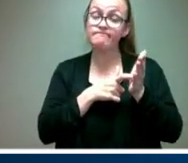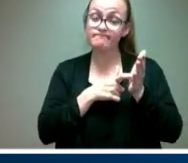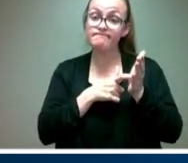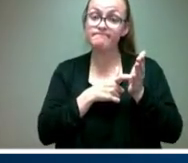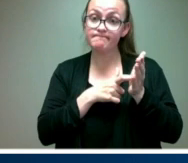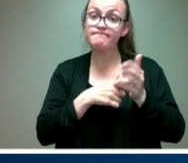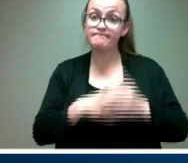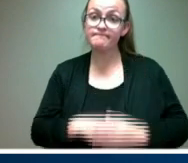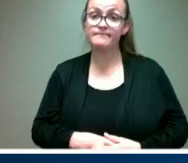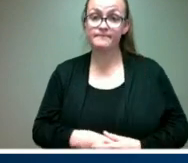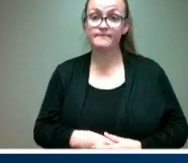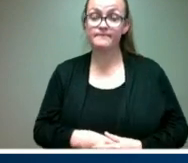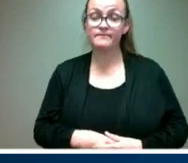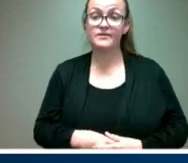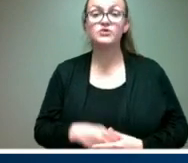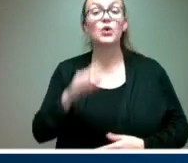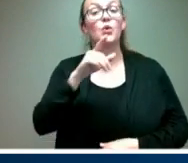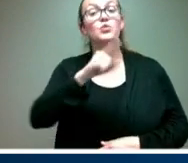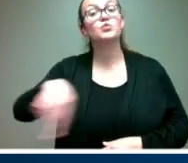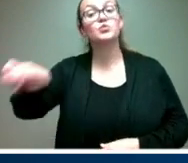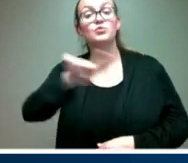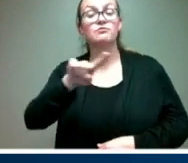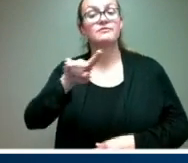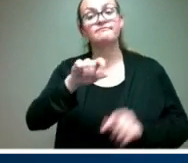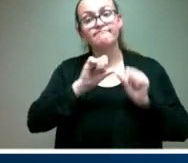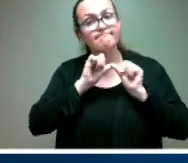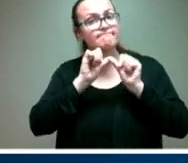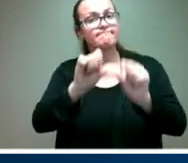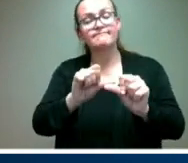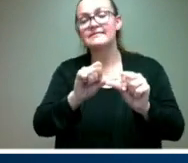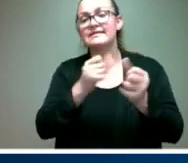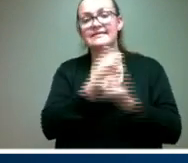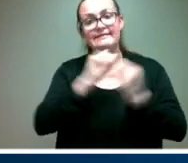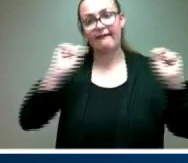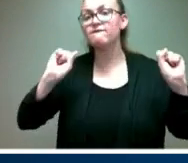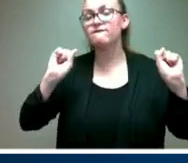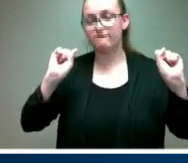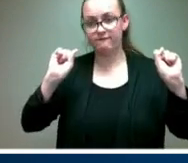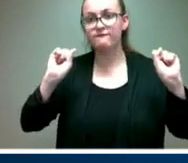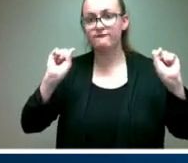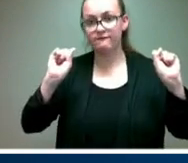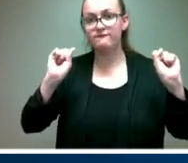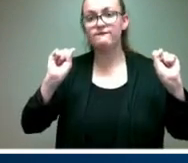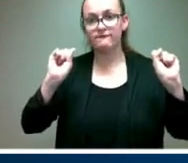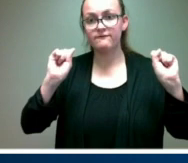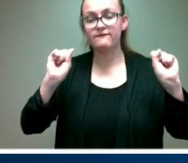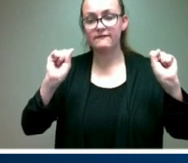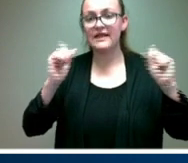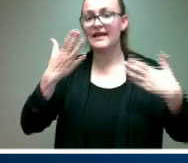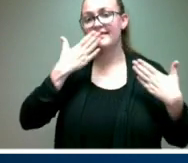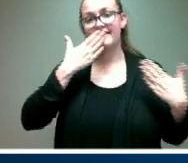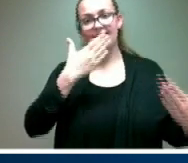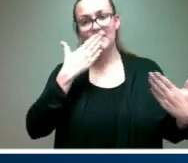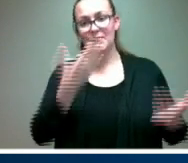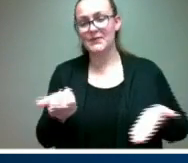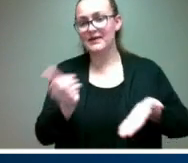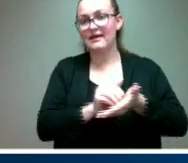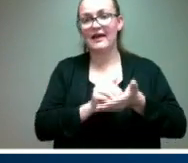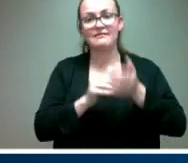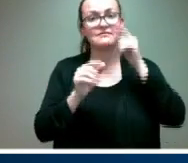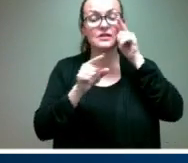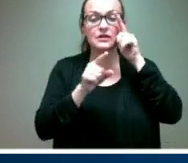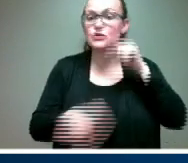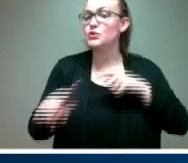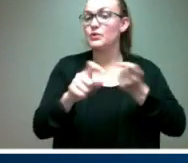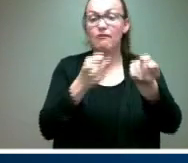So stay safe out there to our families and our students. And thank you again for your advocacy